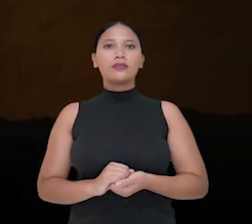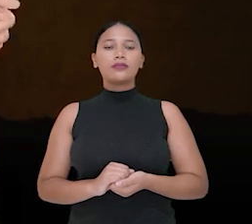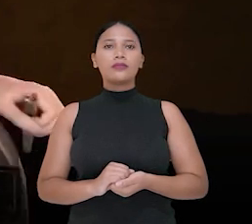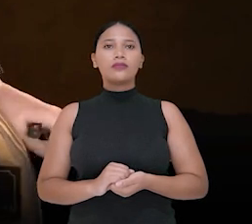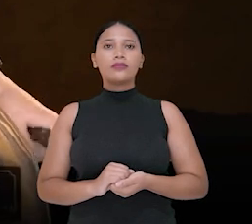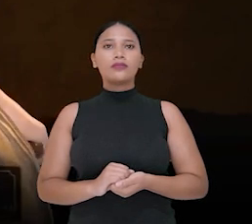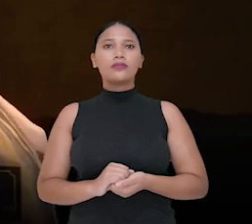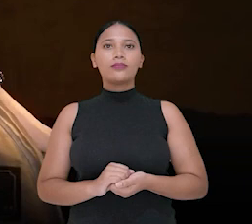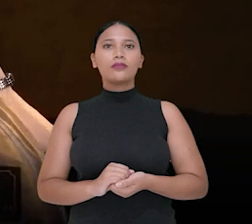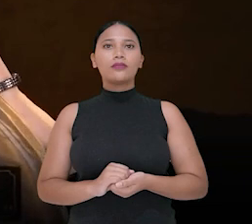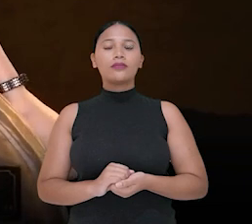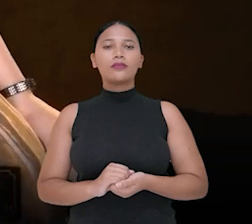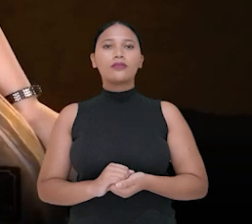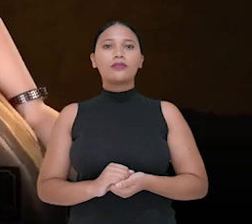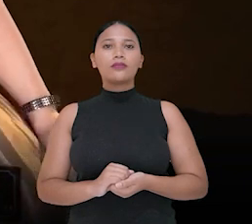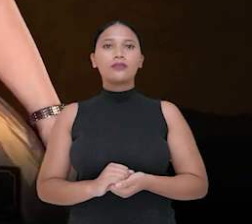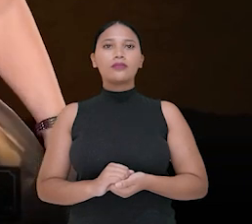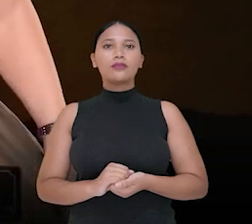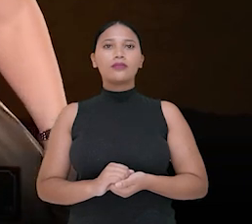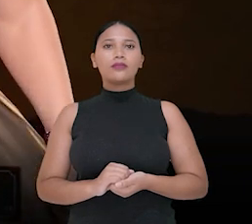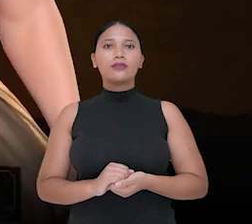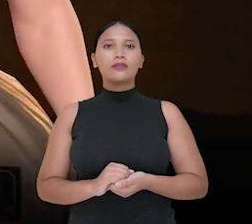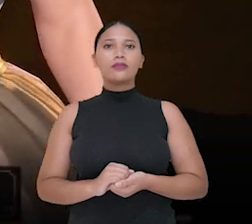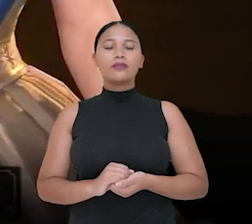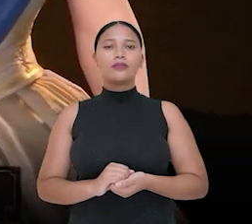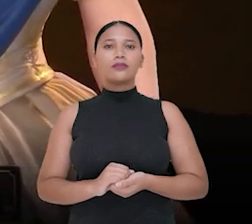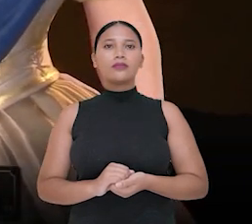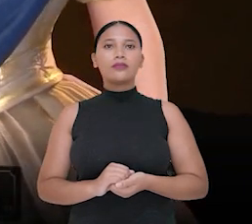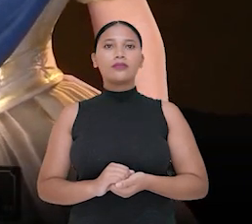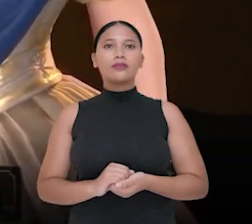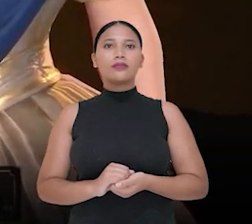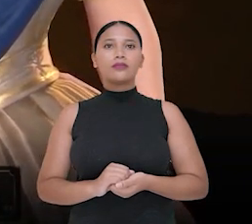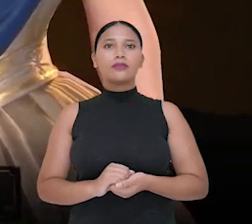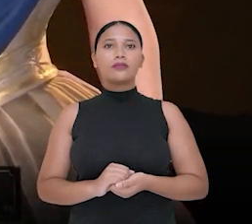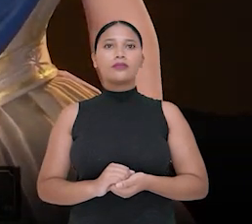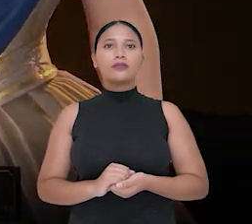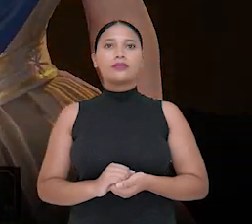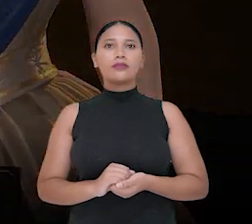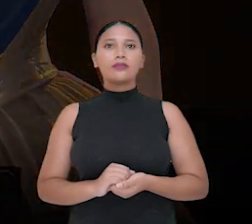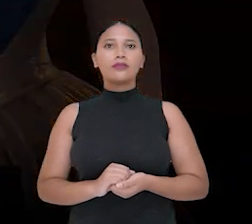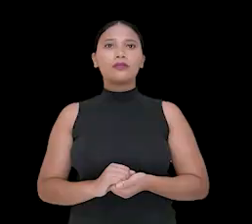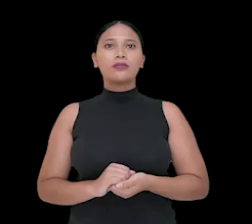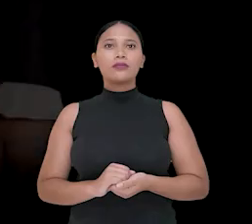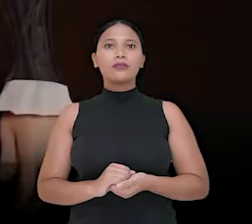England, thank Providence, will ascend again.